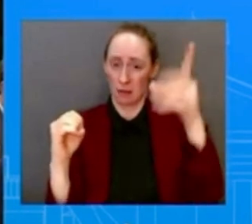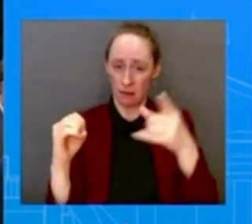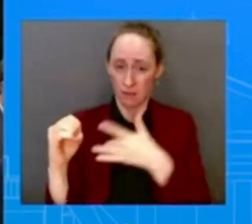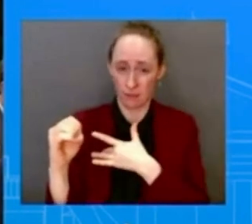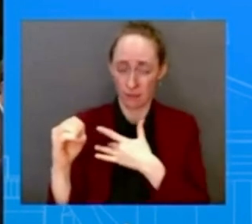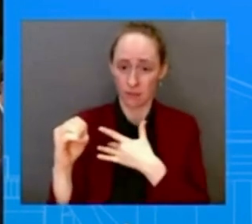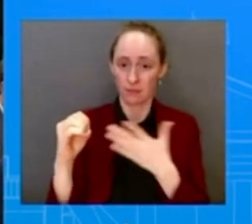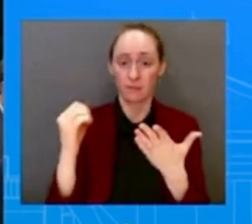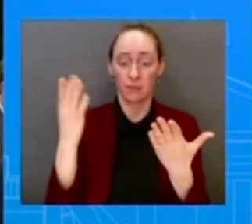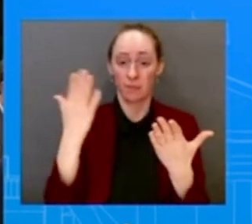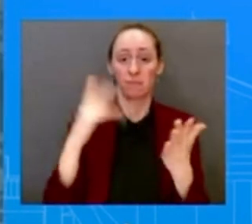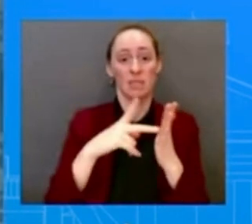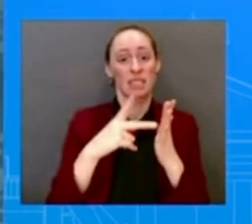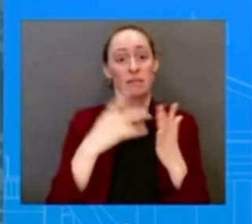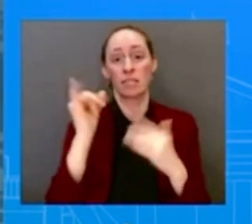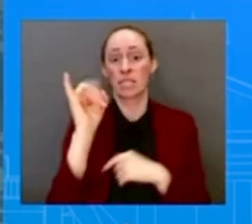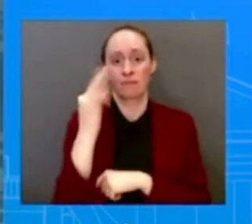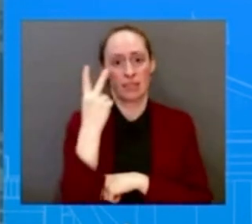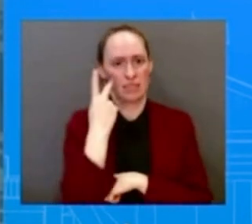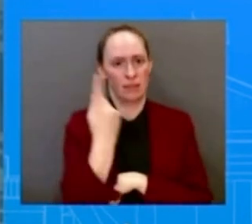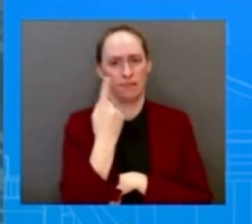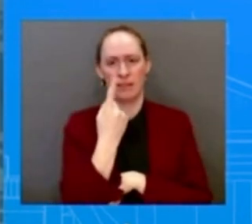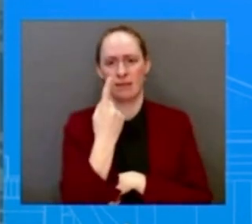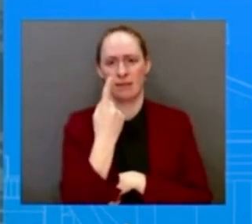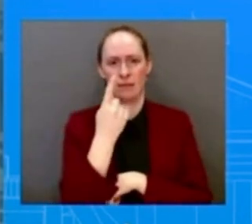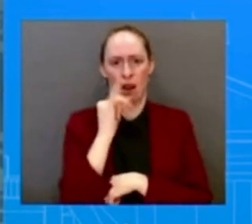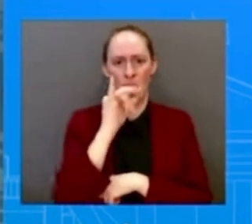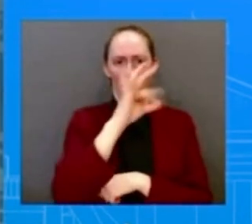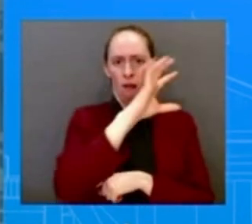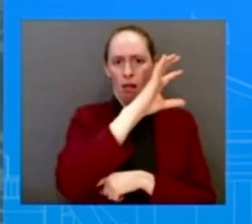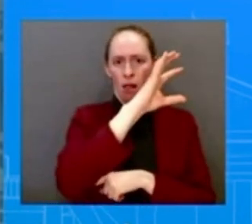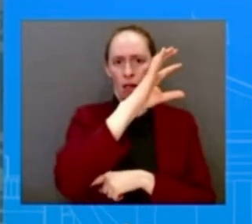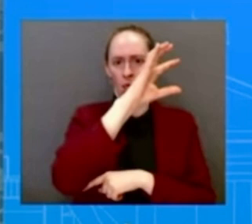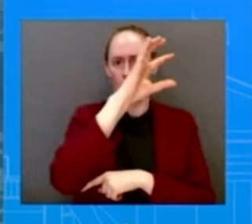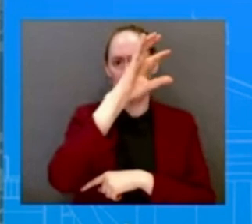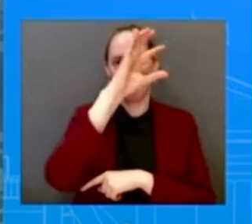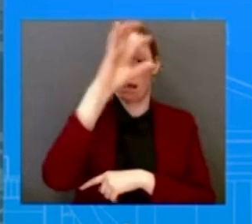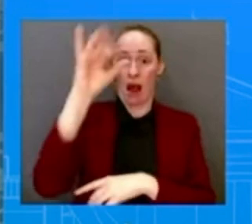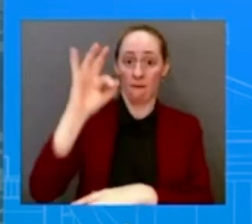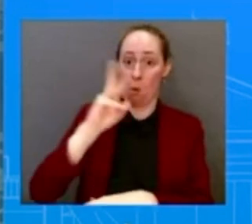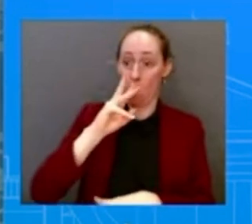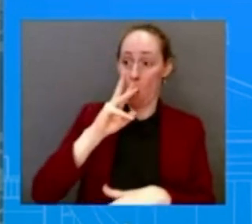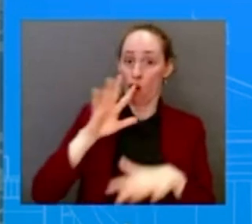of water? I wouldn't derive from these two incidents some sort of